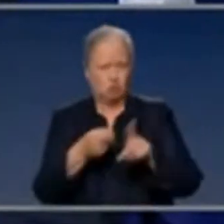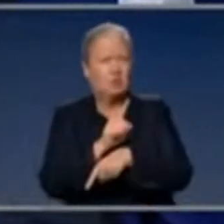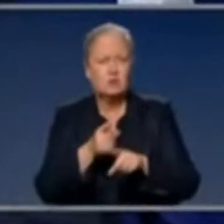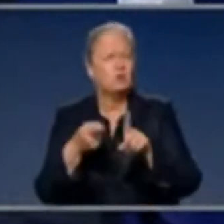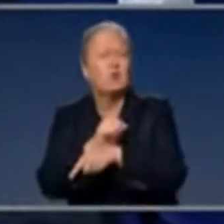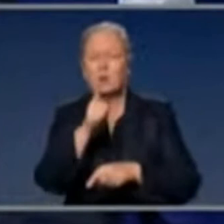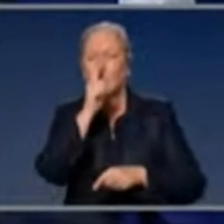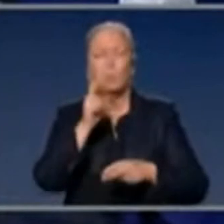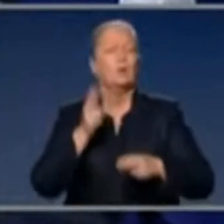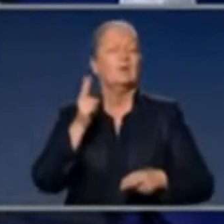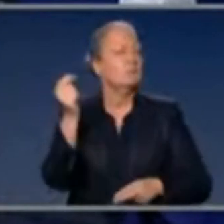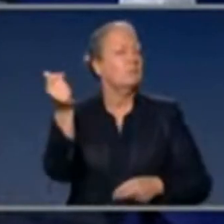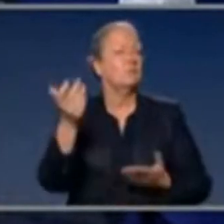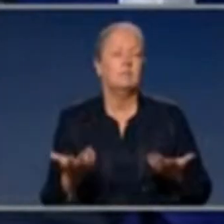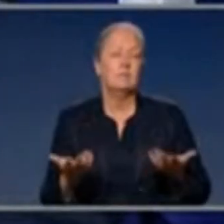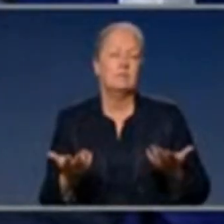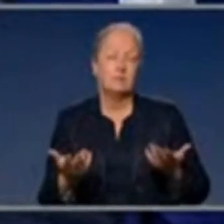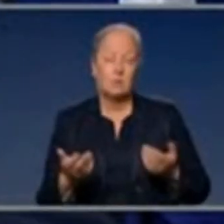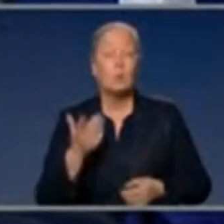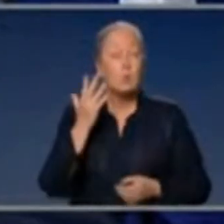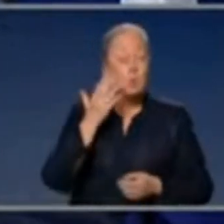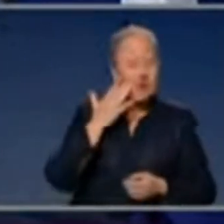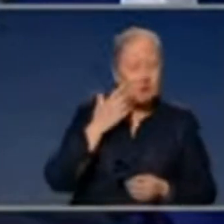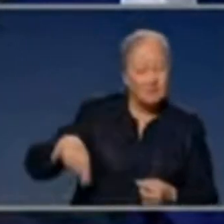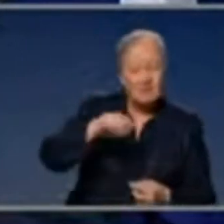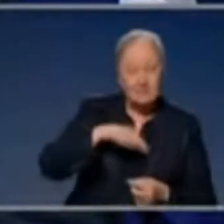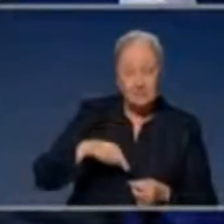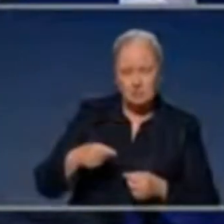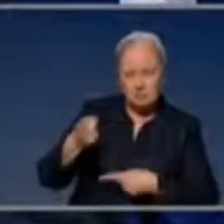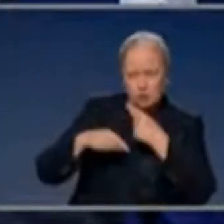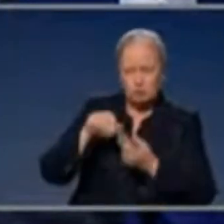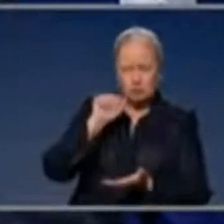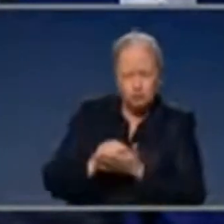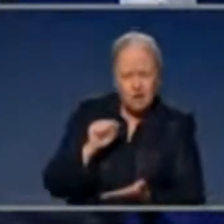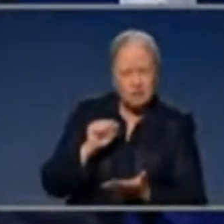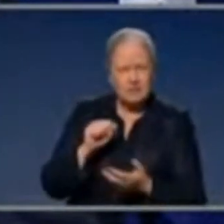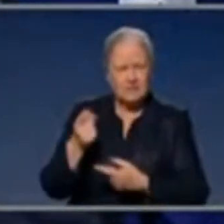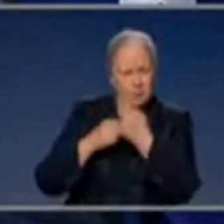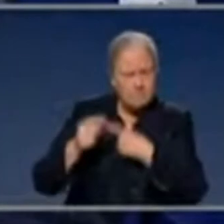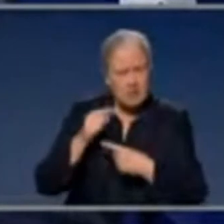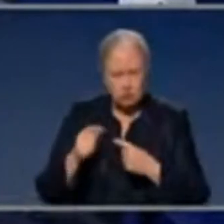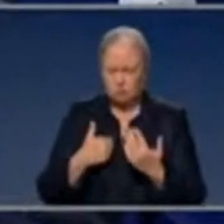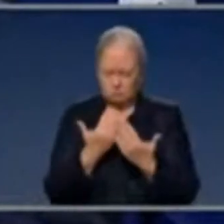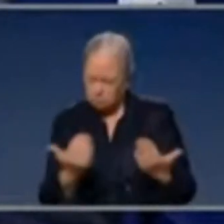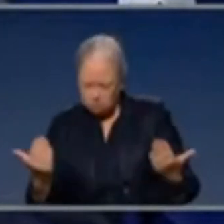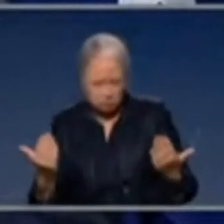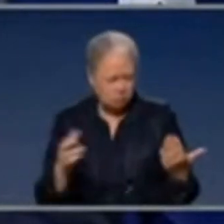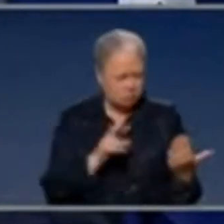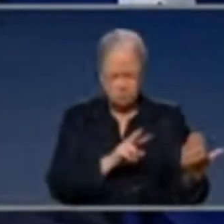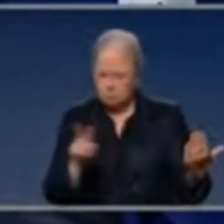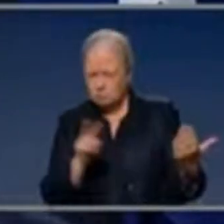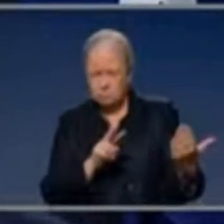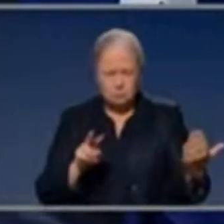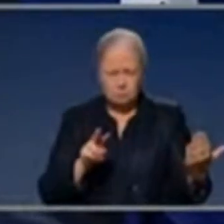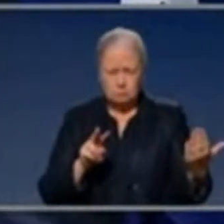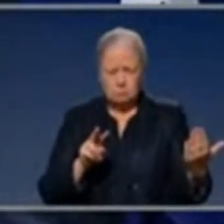able to make those decisions when you've got the best possible information. And at the moment, how things sit